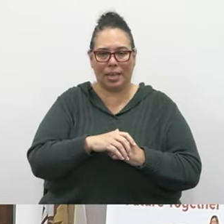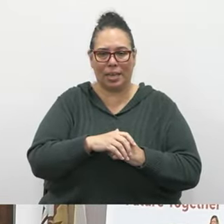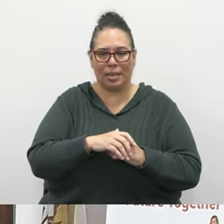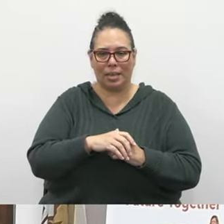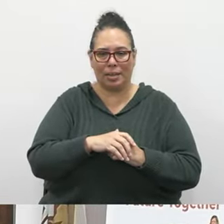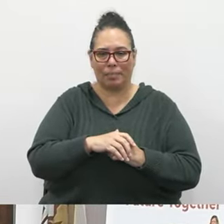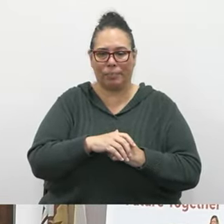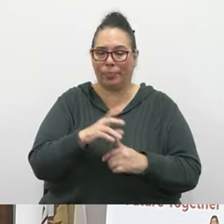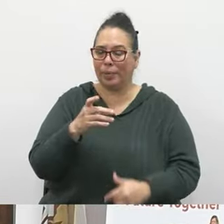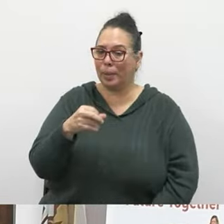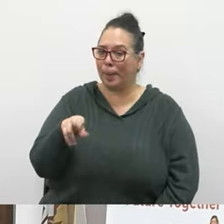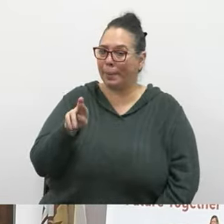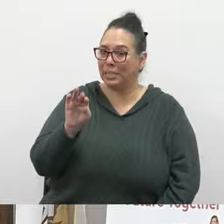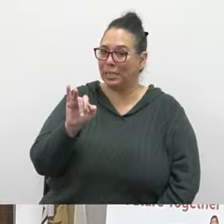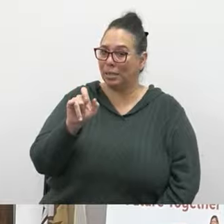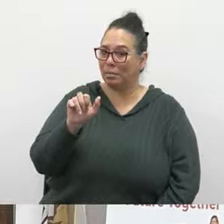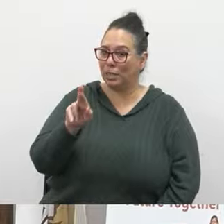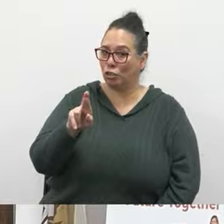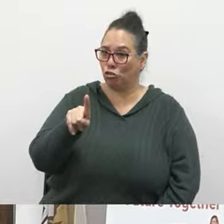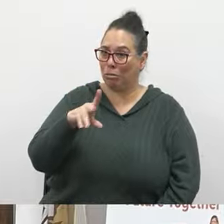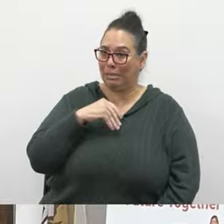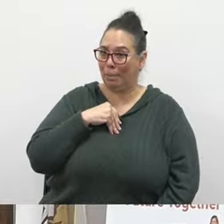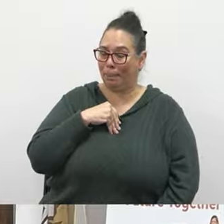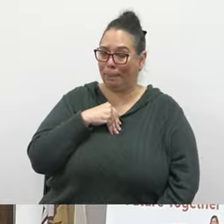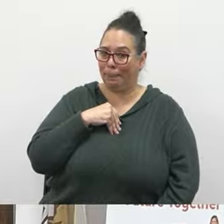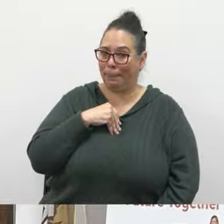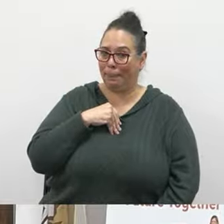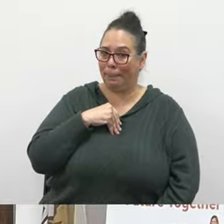Mr. Miller, do you accept the nomination?